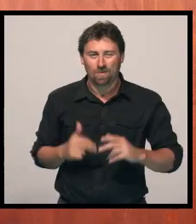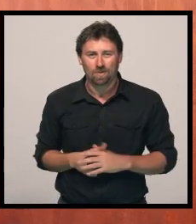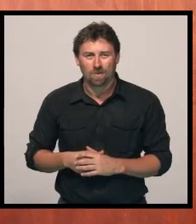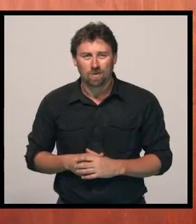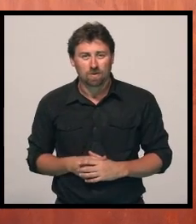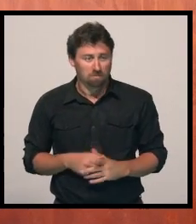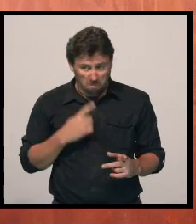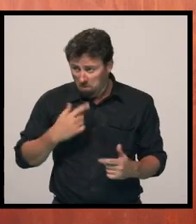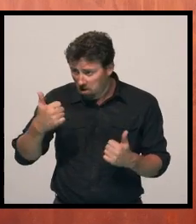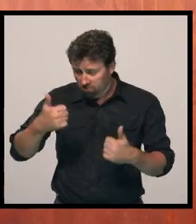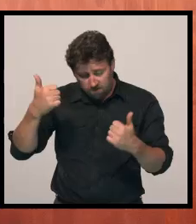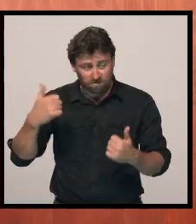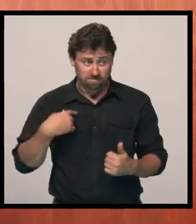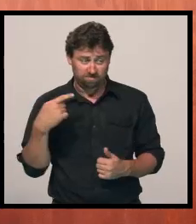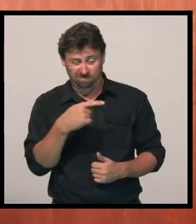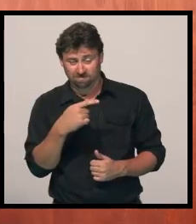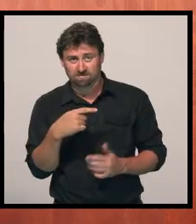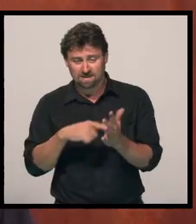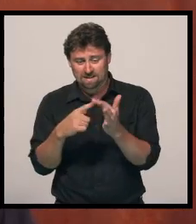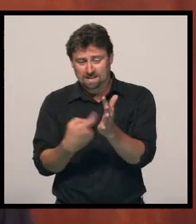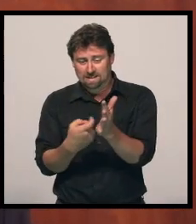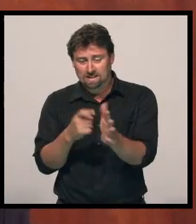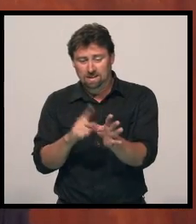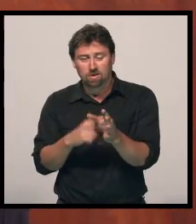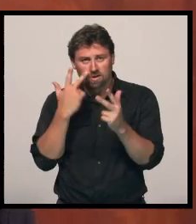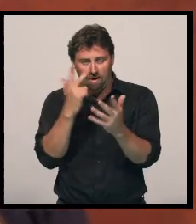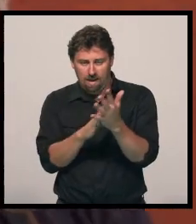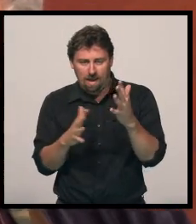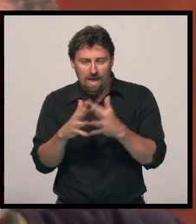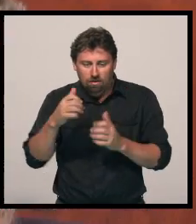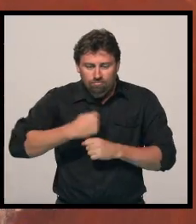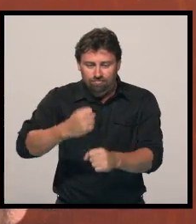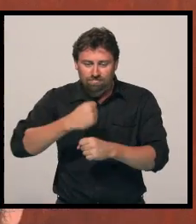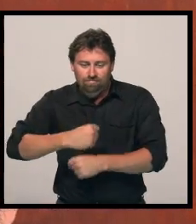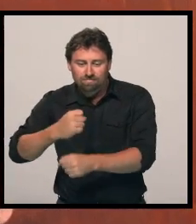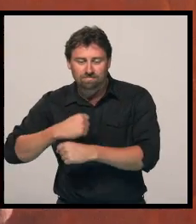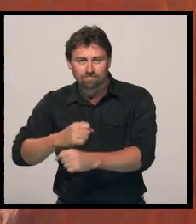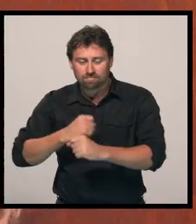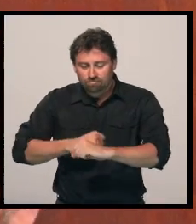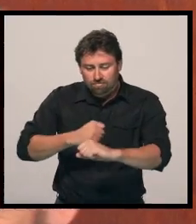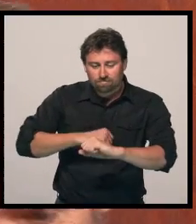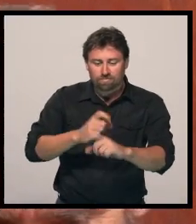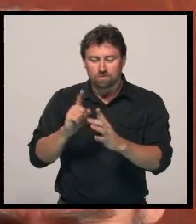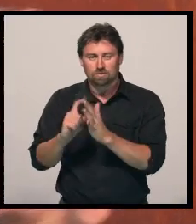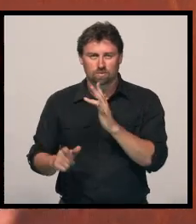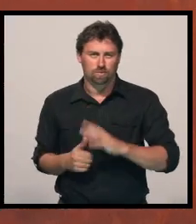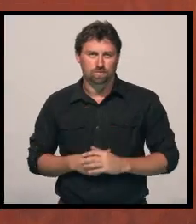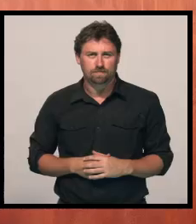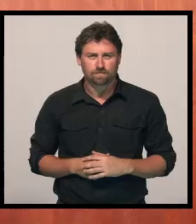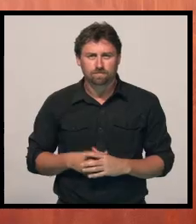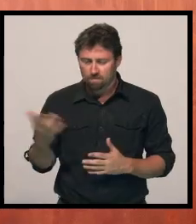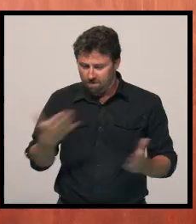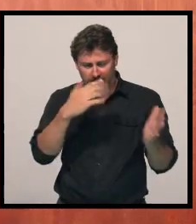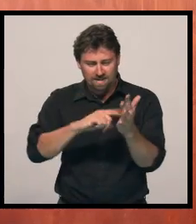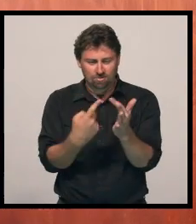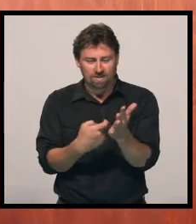Terry show you how his plane works and the best way to use it for best effect. So, Terry, it's all yours.